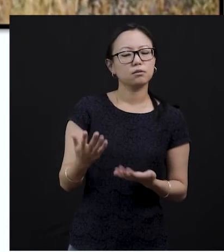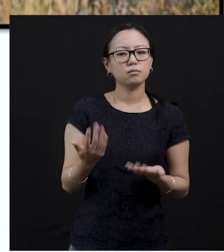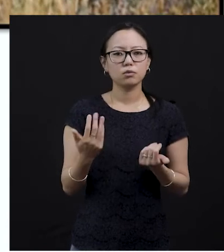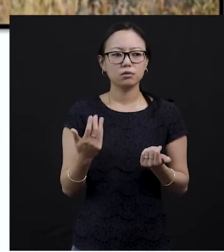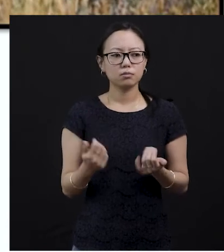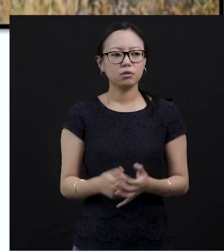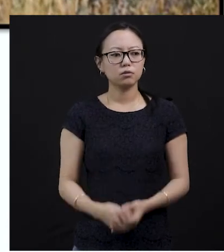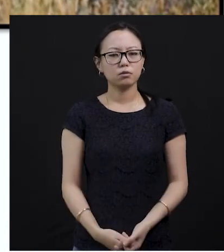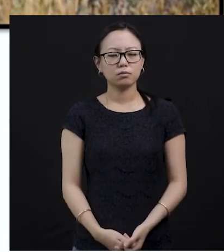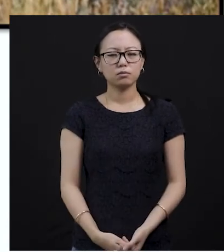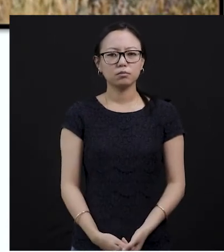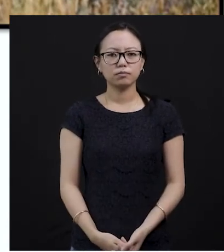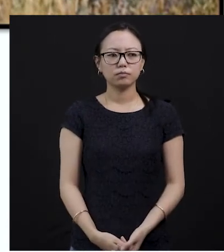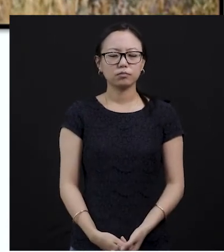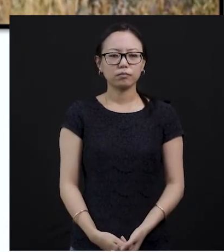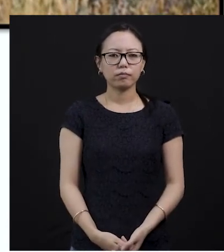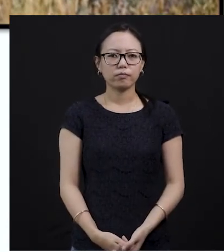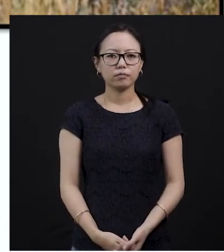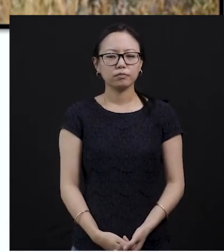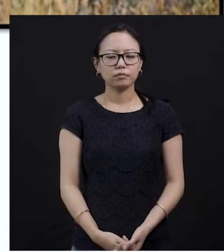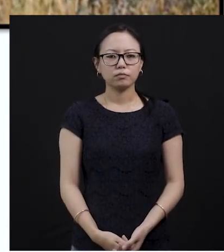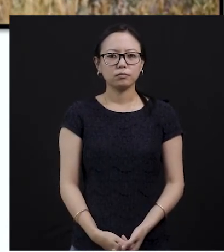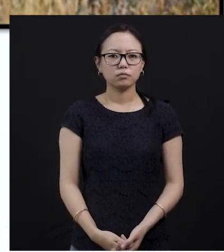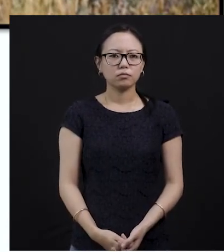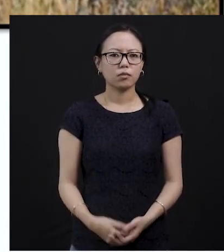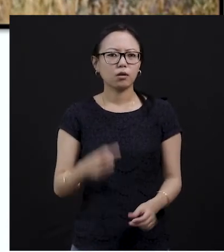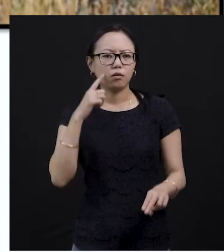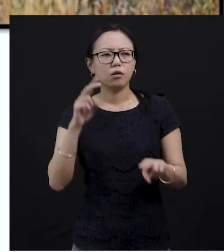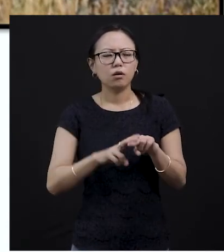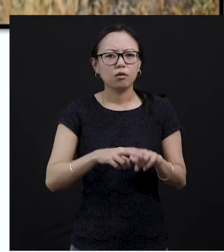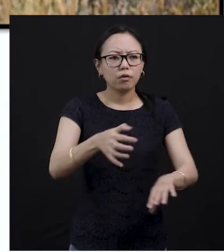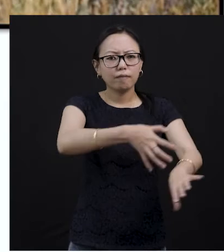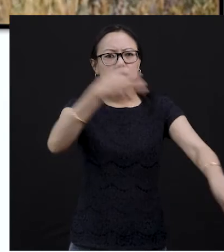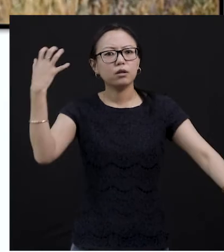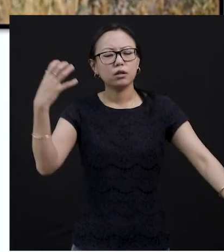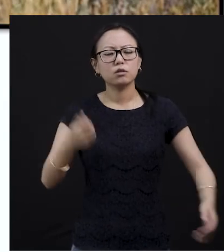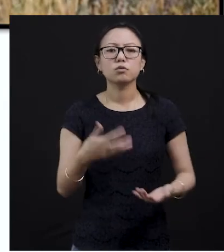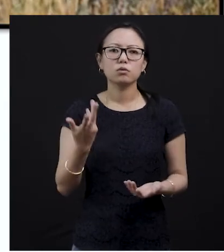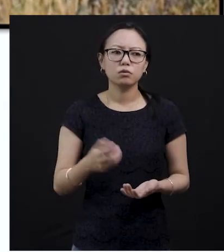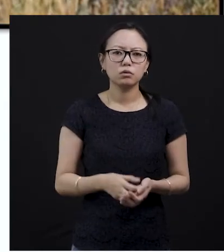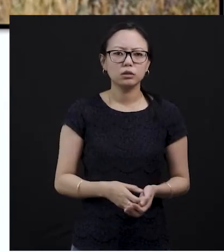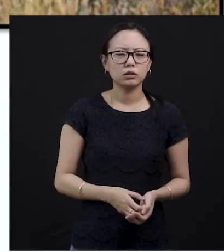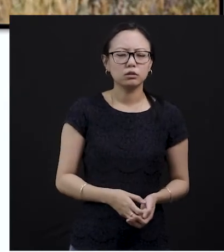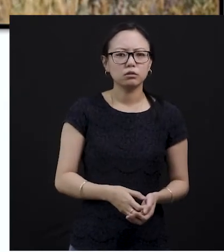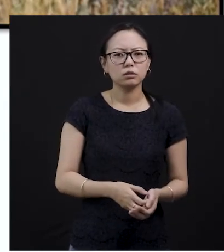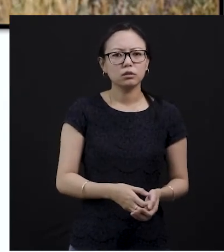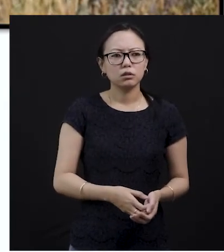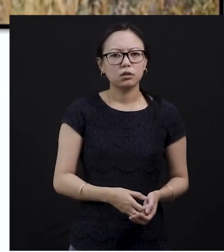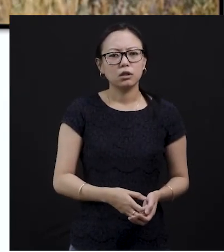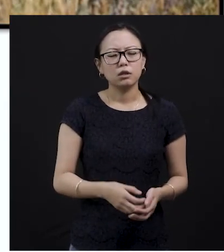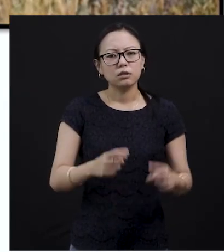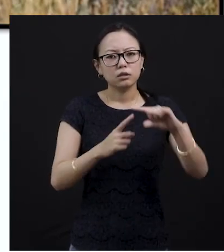can look out for dangers if there are any lions or tigers around. Right? The speed of the